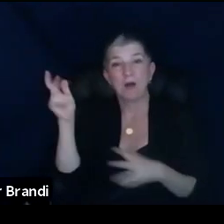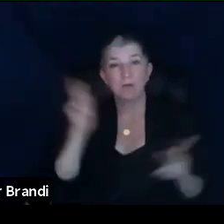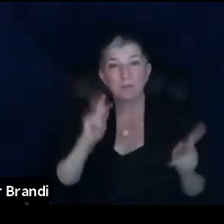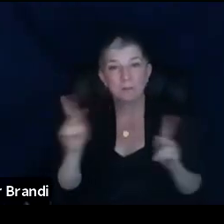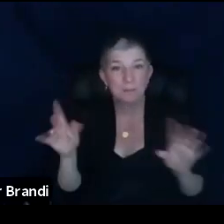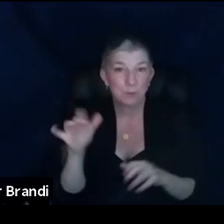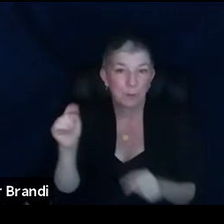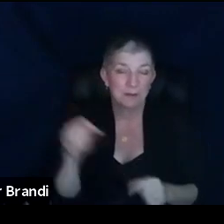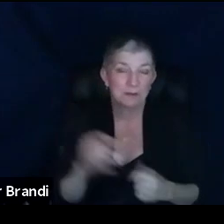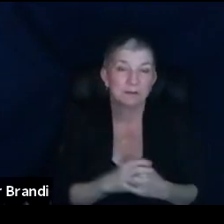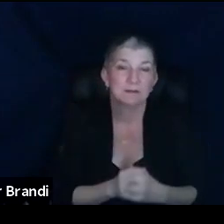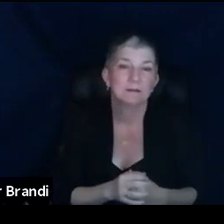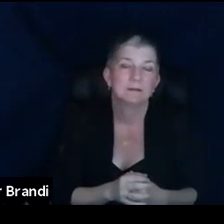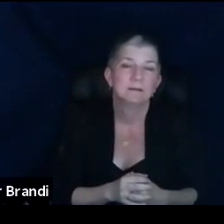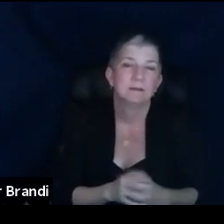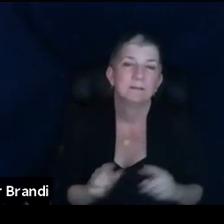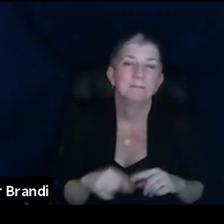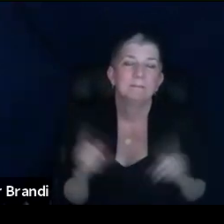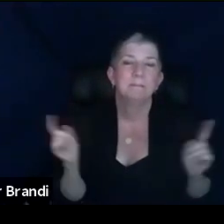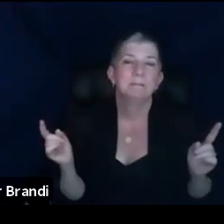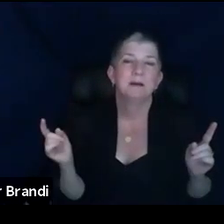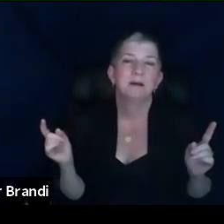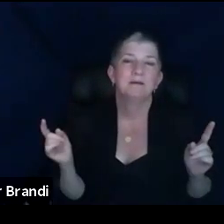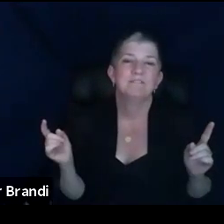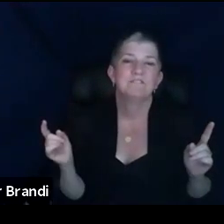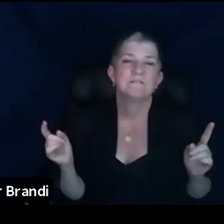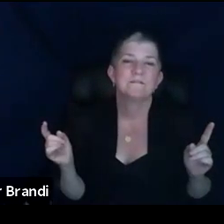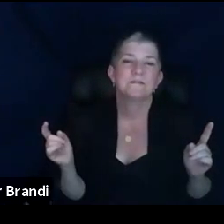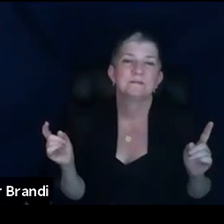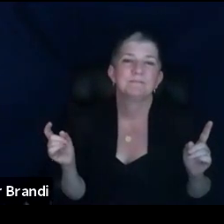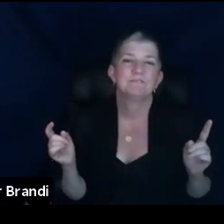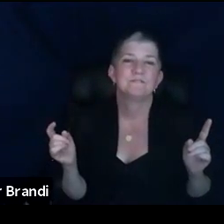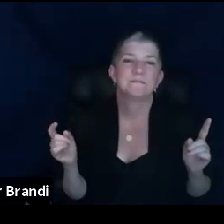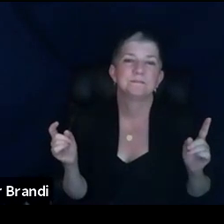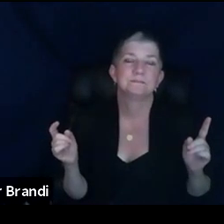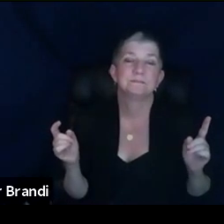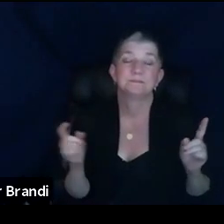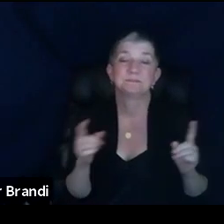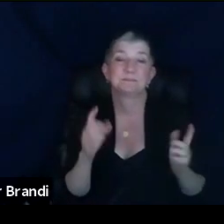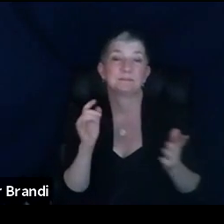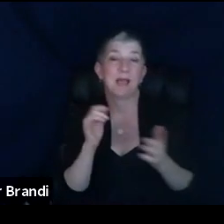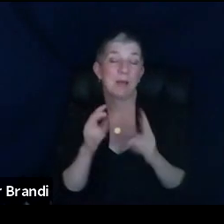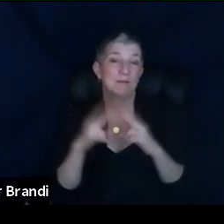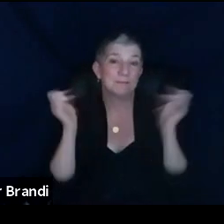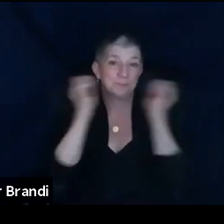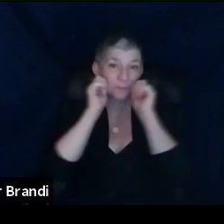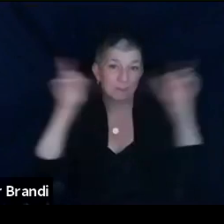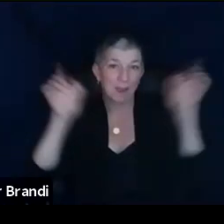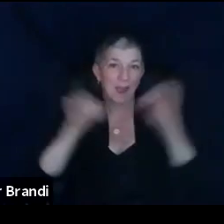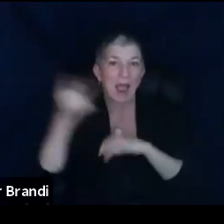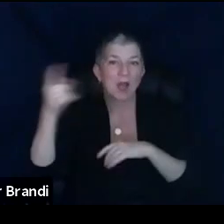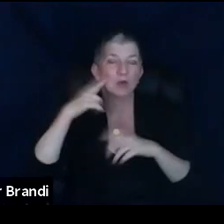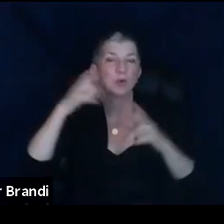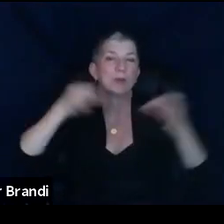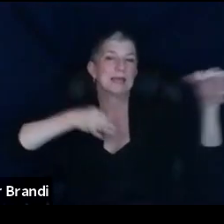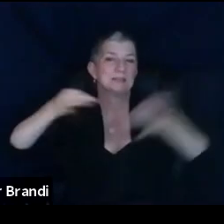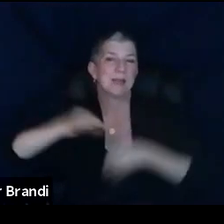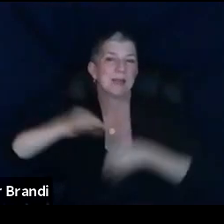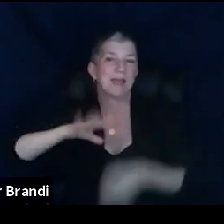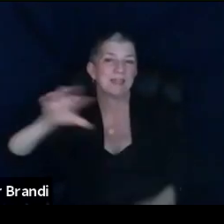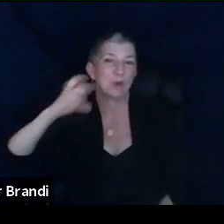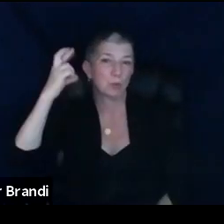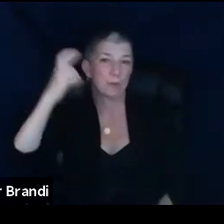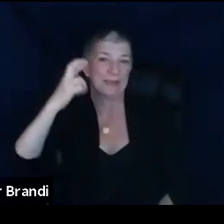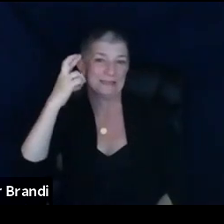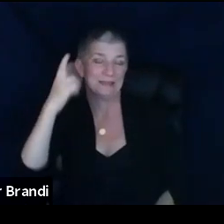it. But that one of the things that I was actually really surprised by the way you explained their reason of what